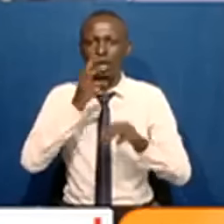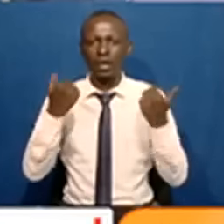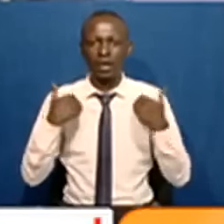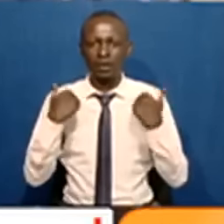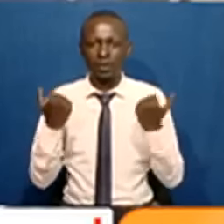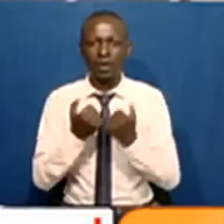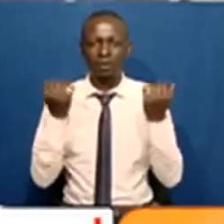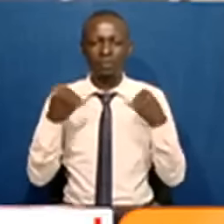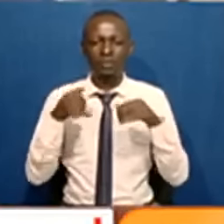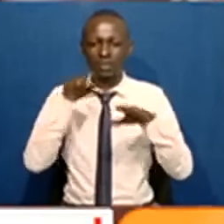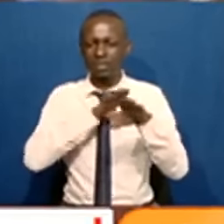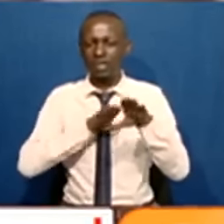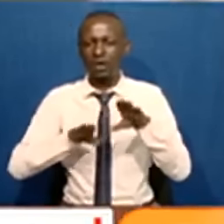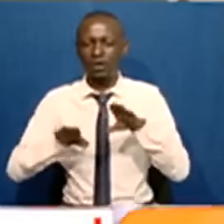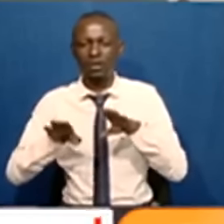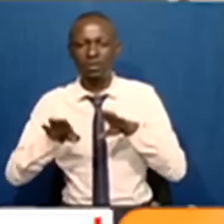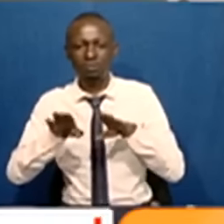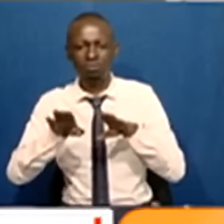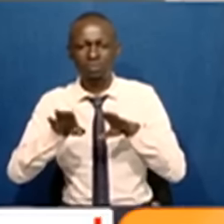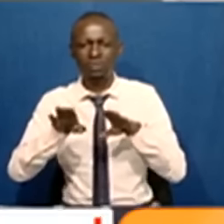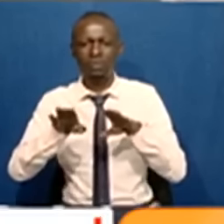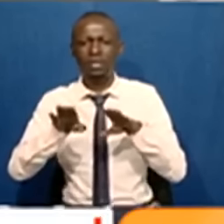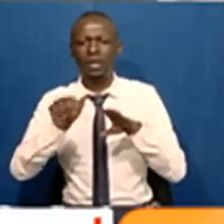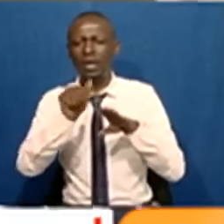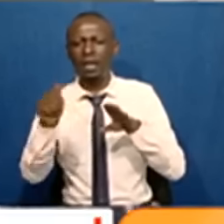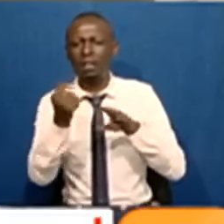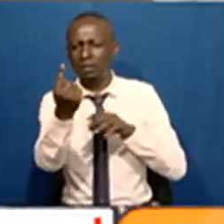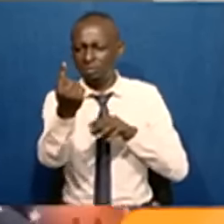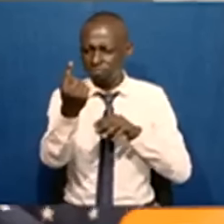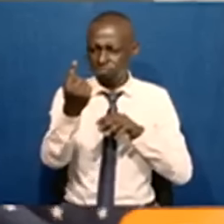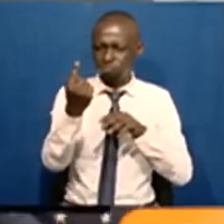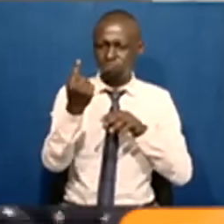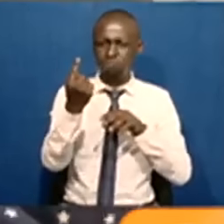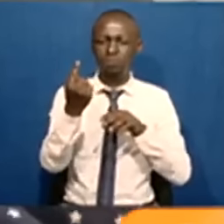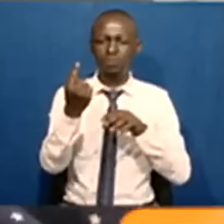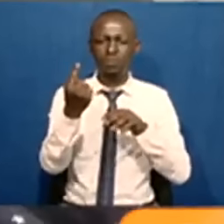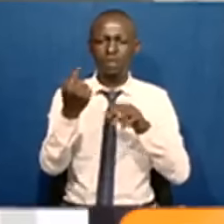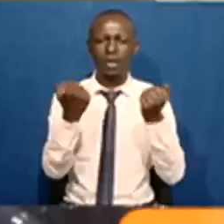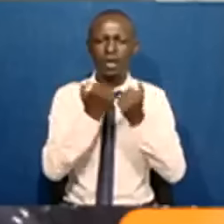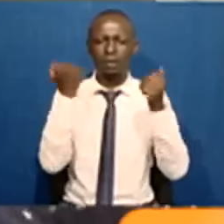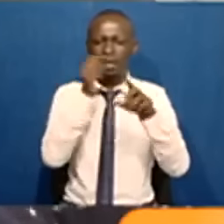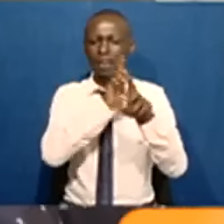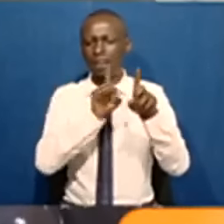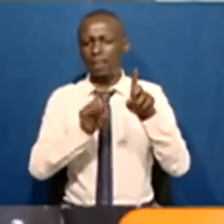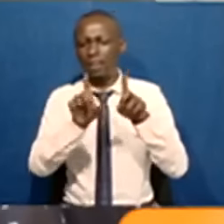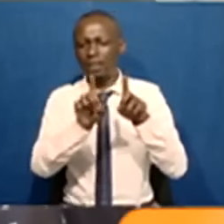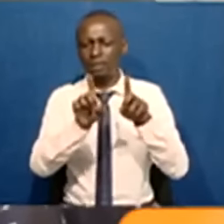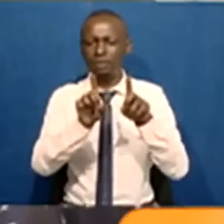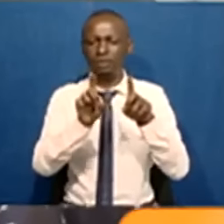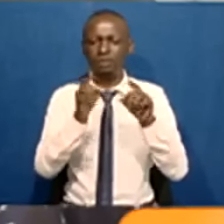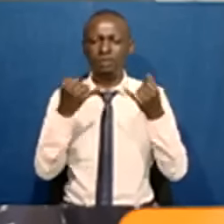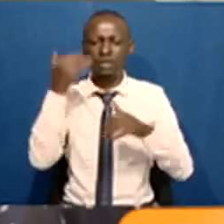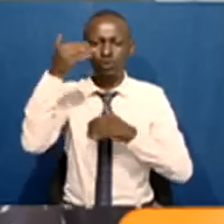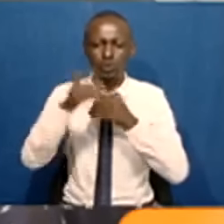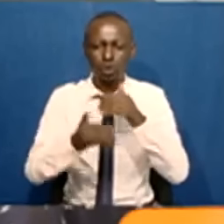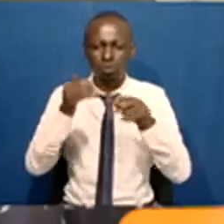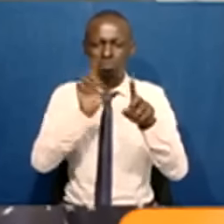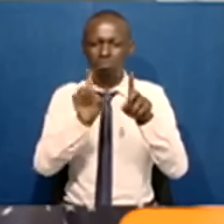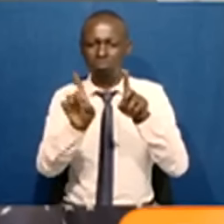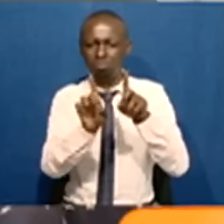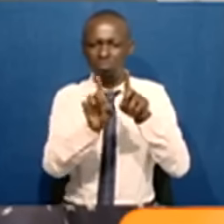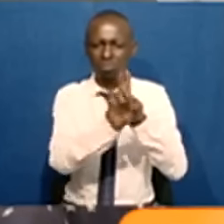an oncoming vehicle, so aka break arudi kwa lane. But kulikuwa na trailer